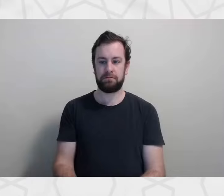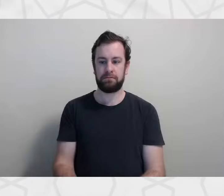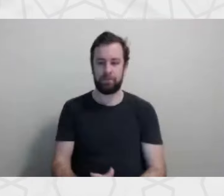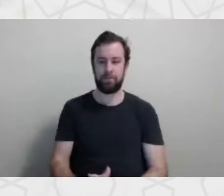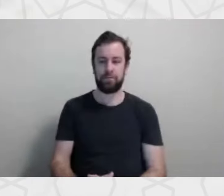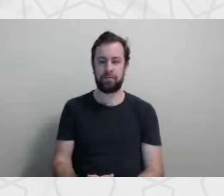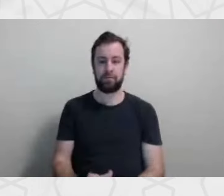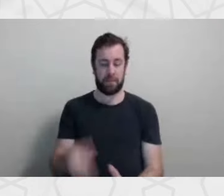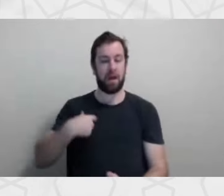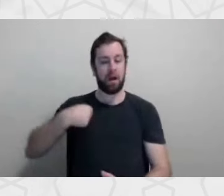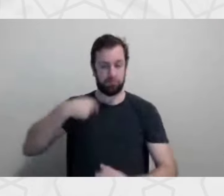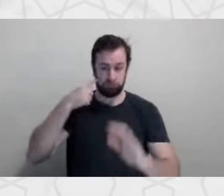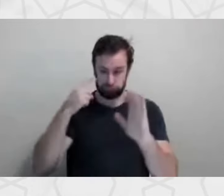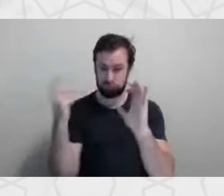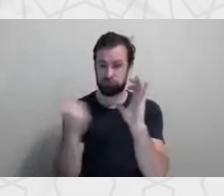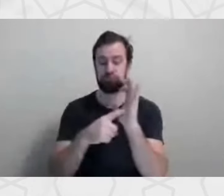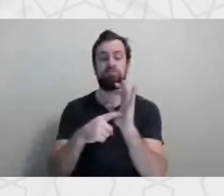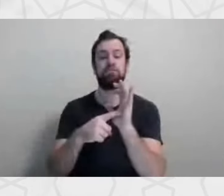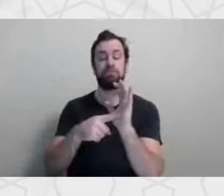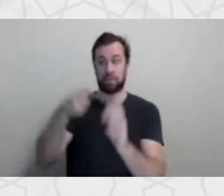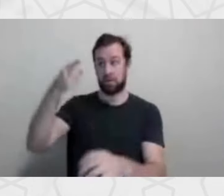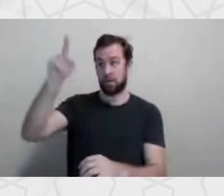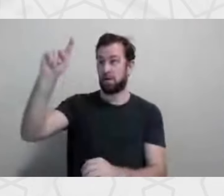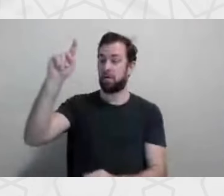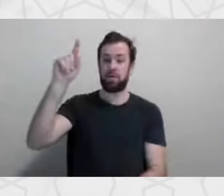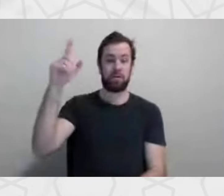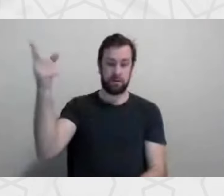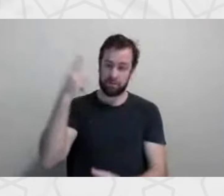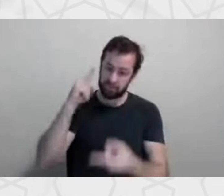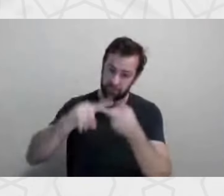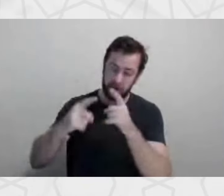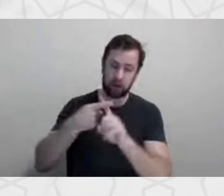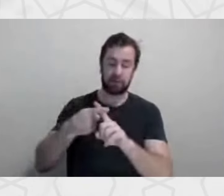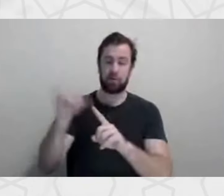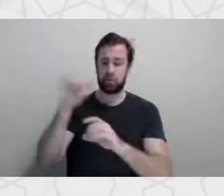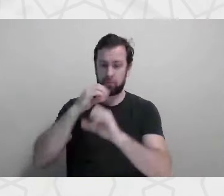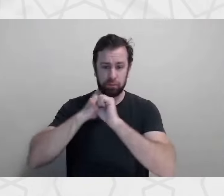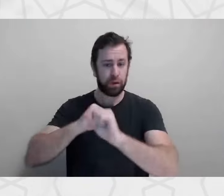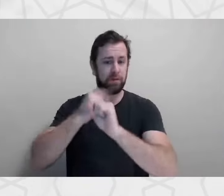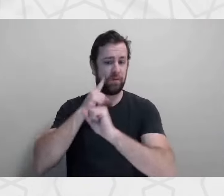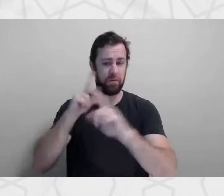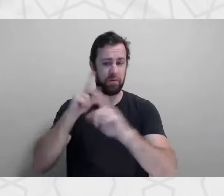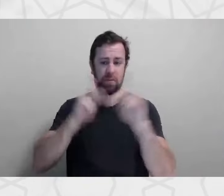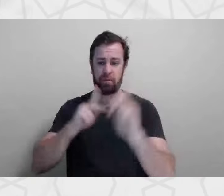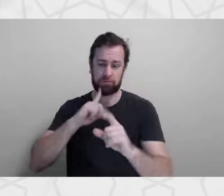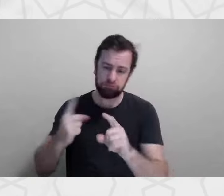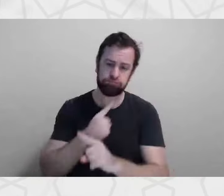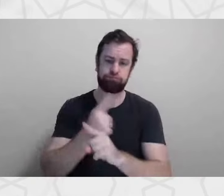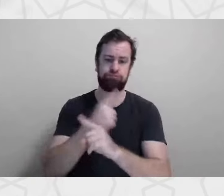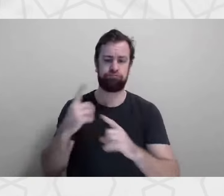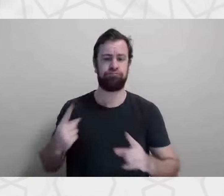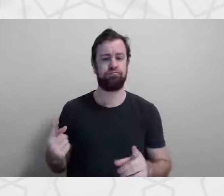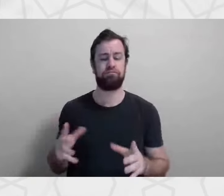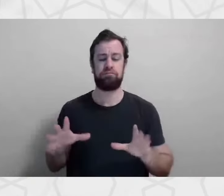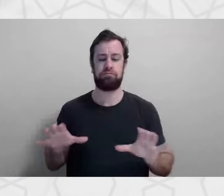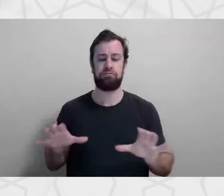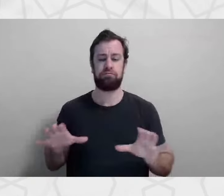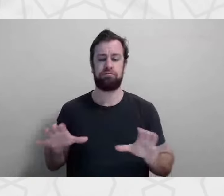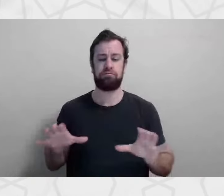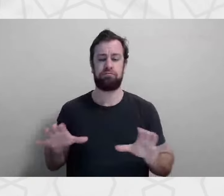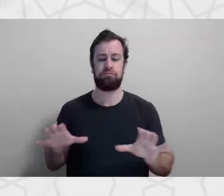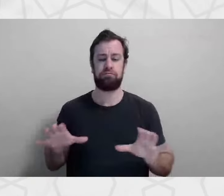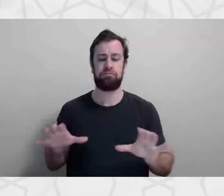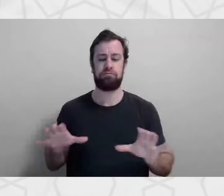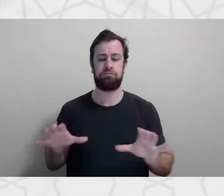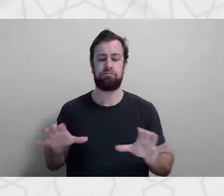And I bear witness that Allah is the friend and protector of the righteous. And I bear witness